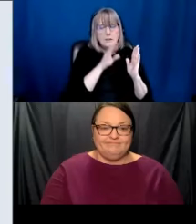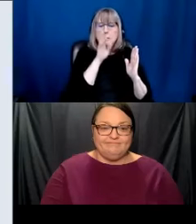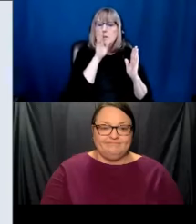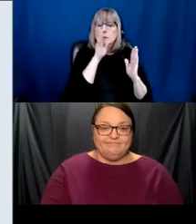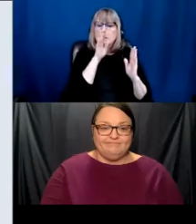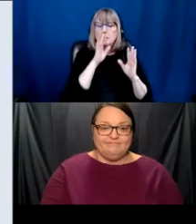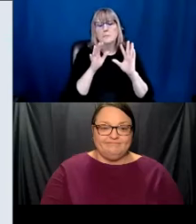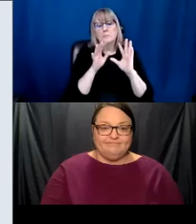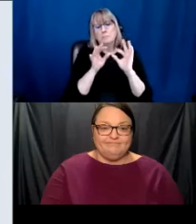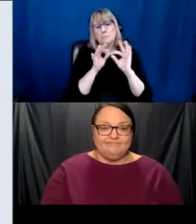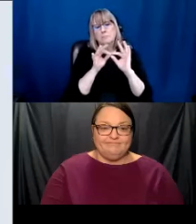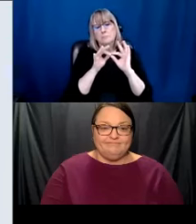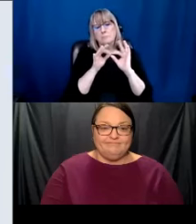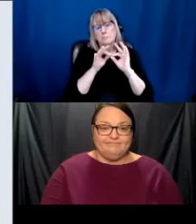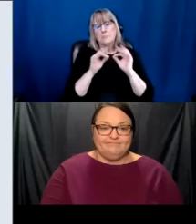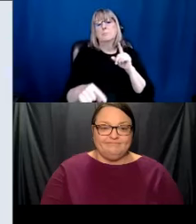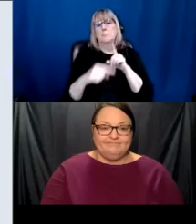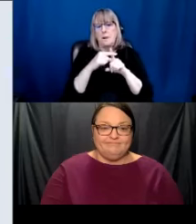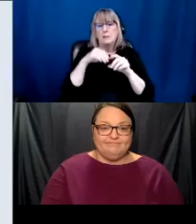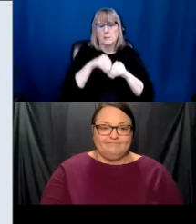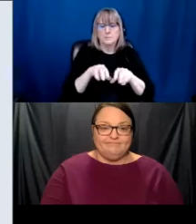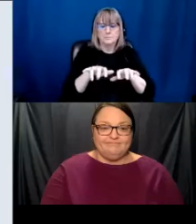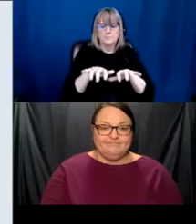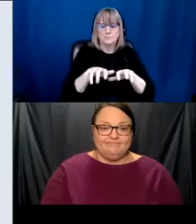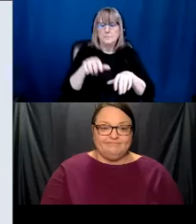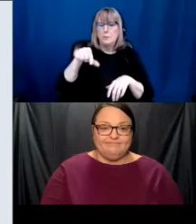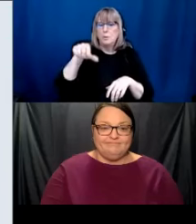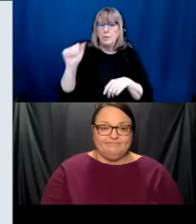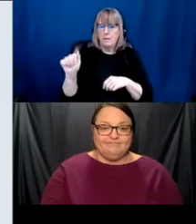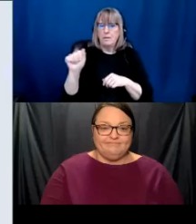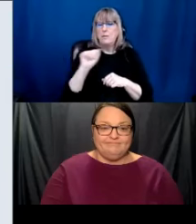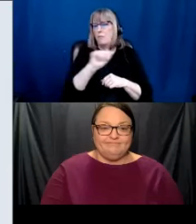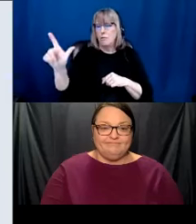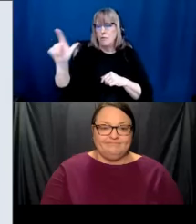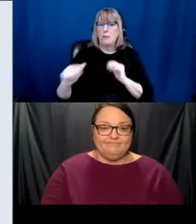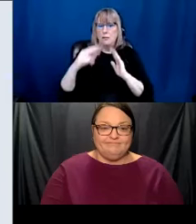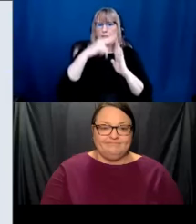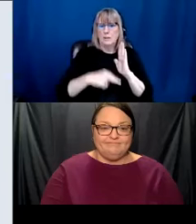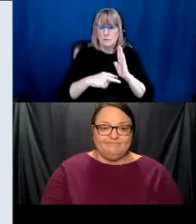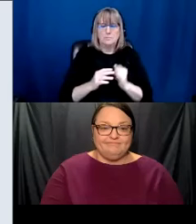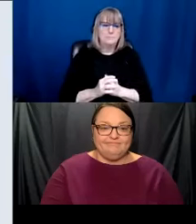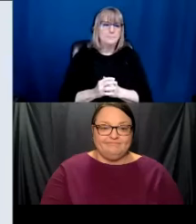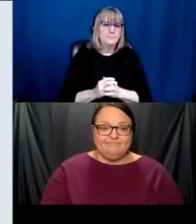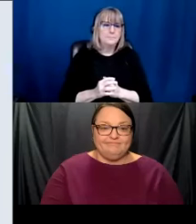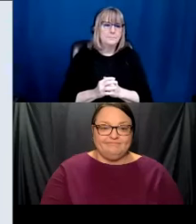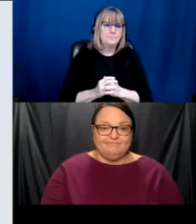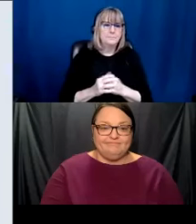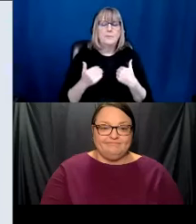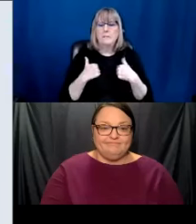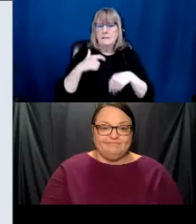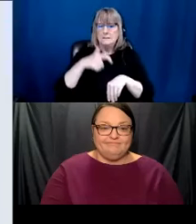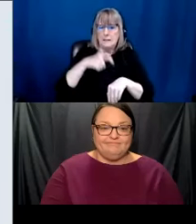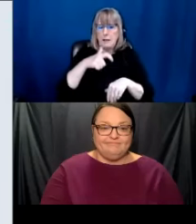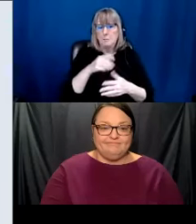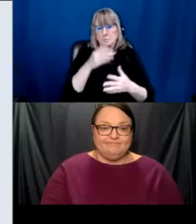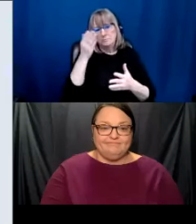respond to them audibly, as well as in the Q&A box where everyone can read them. We have time built in at several